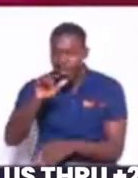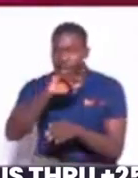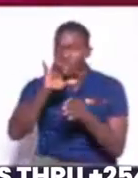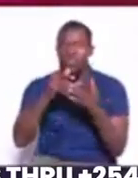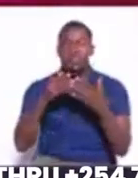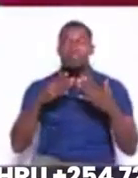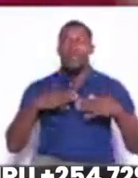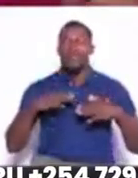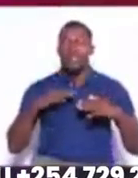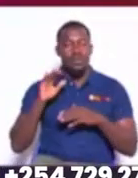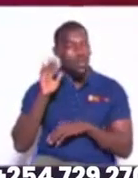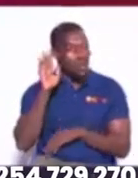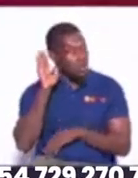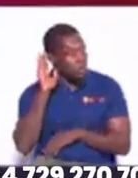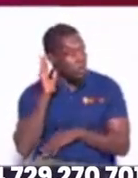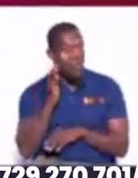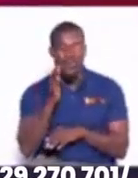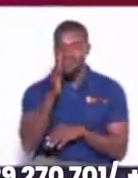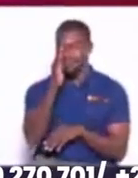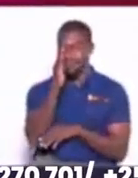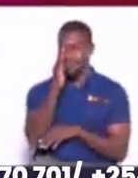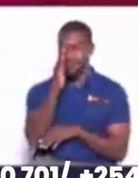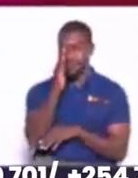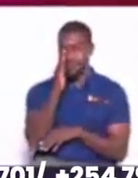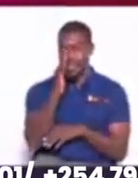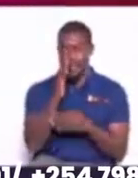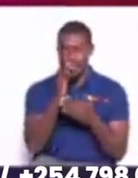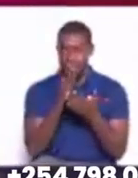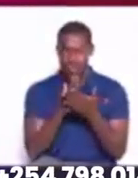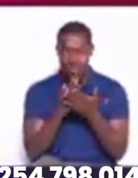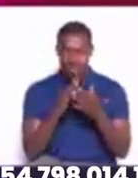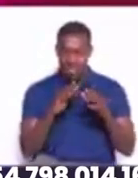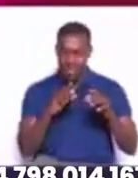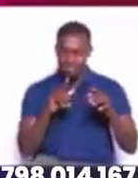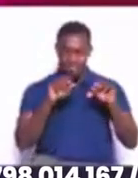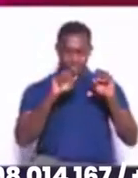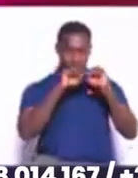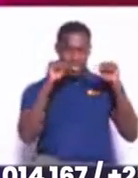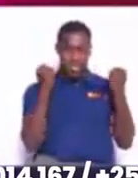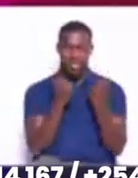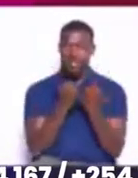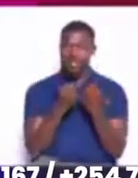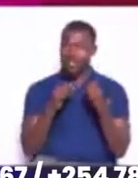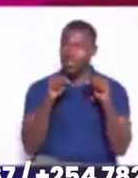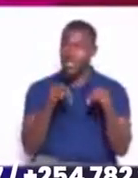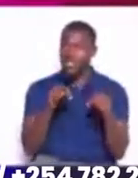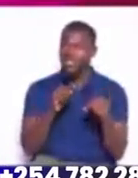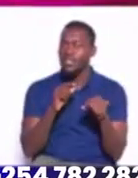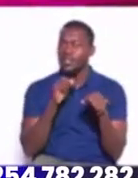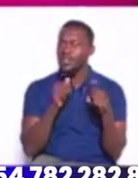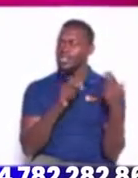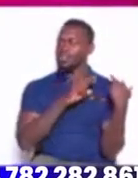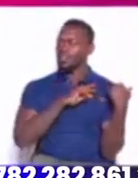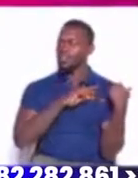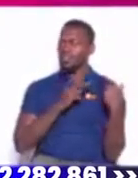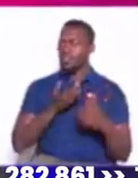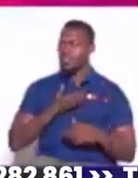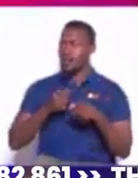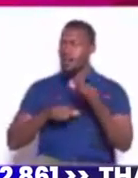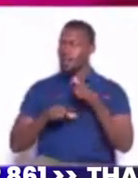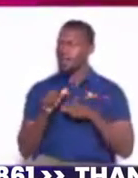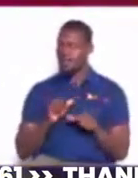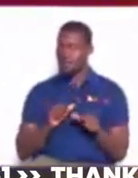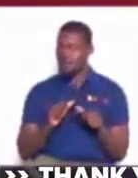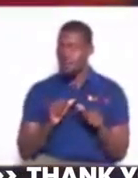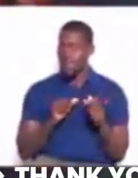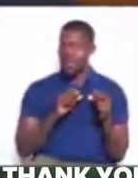obedience. Now, the society we live in is a society that says you're not responsible for your actions. It's a society